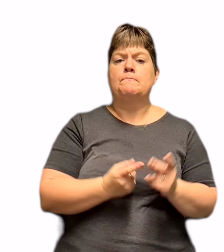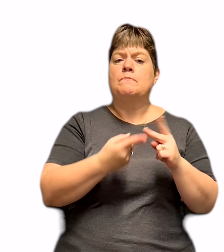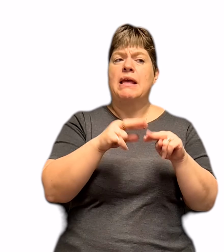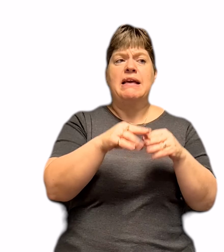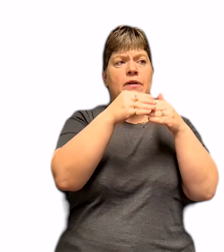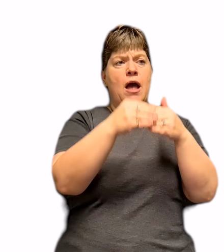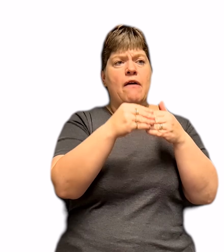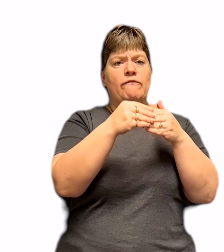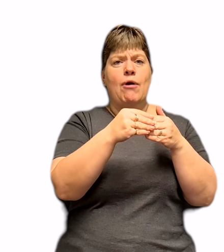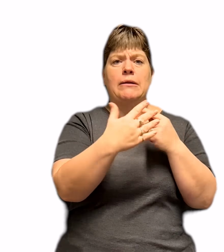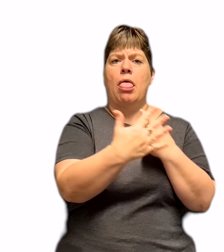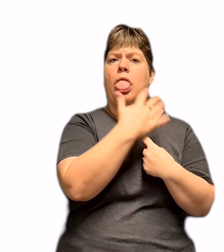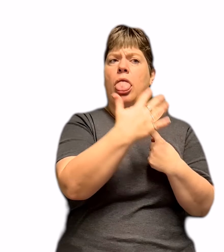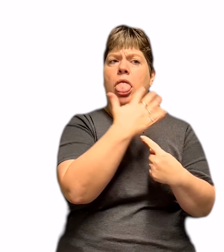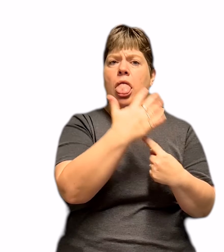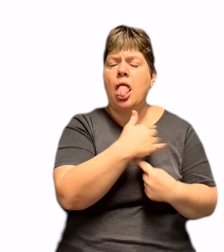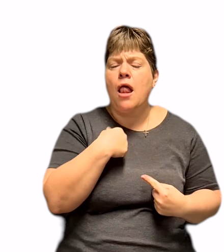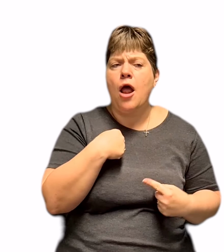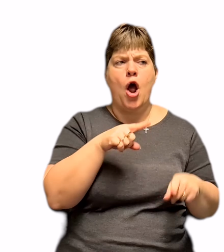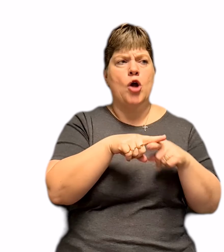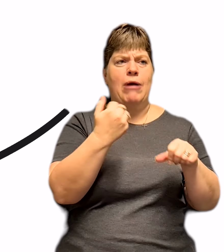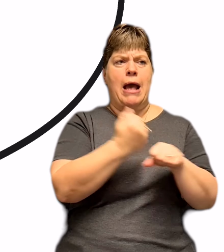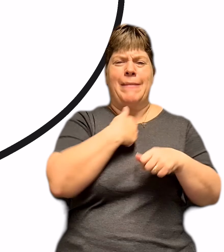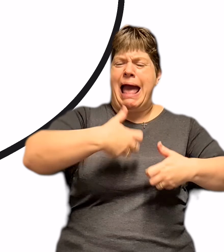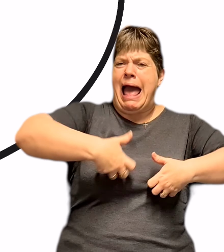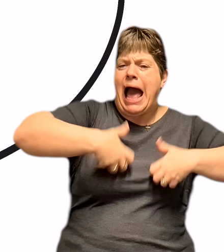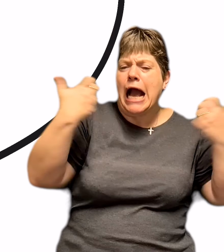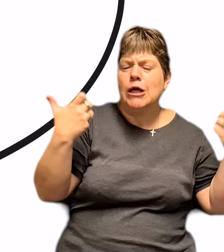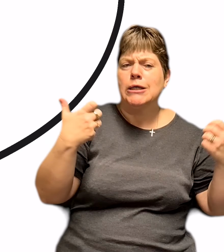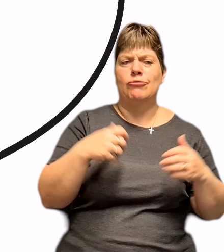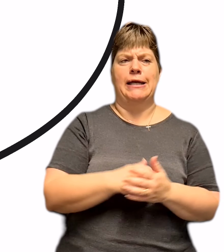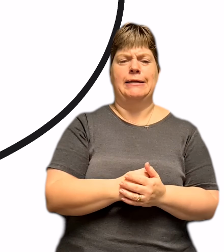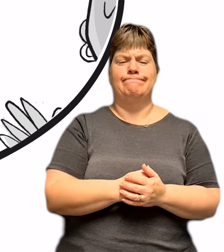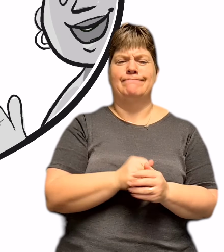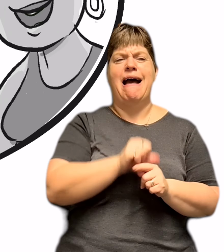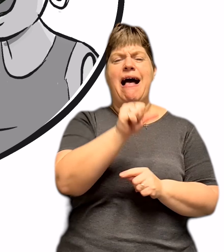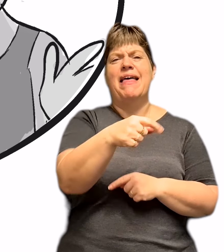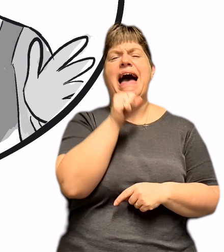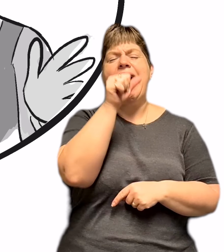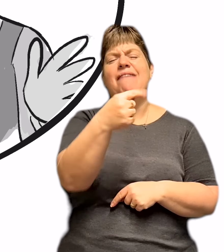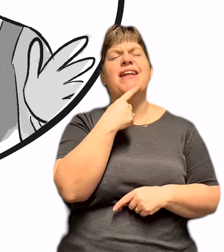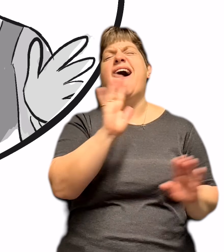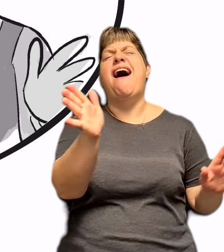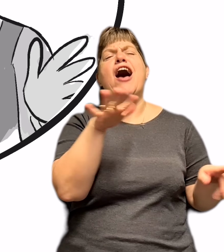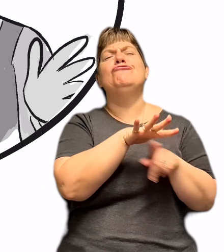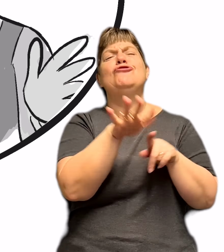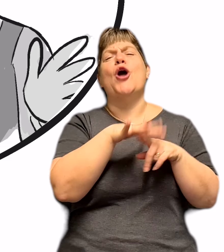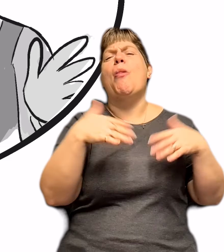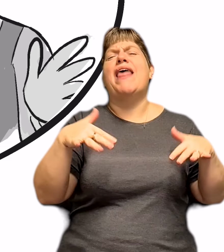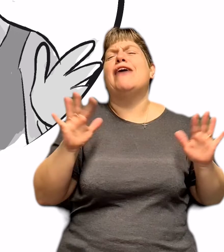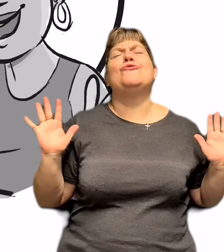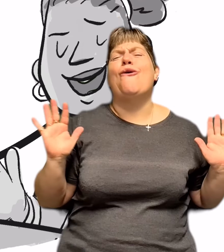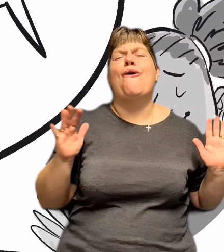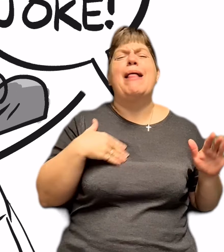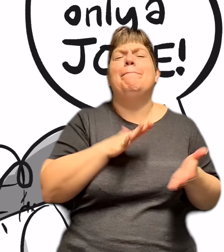If a friend plays a trick on you or tries to make you angry and then says that it's all a joke.